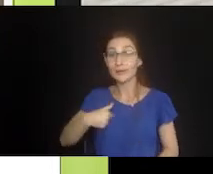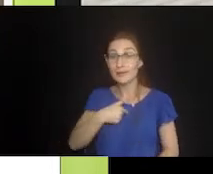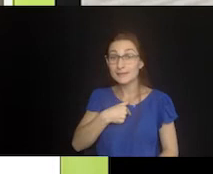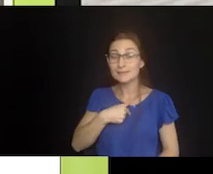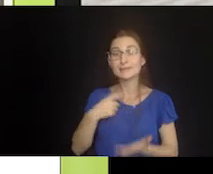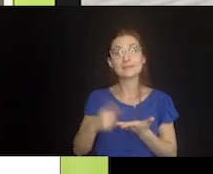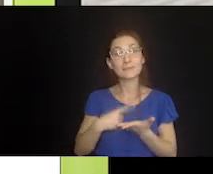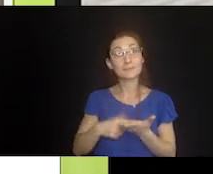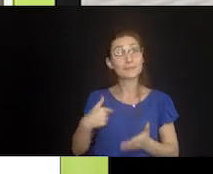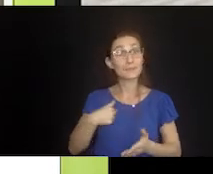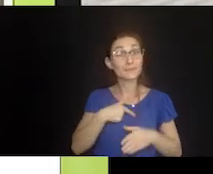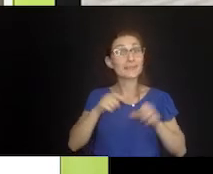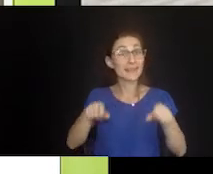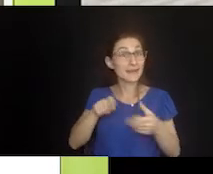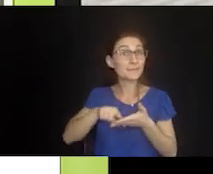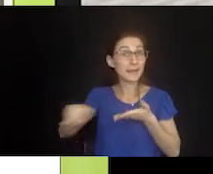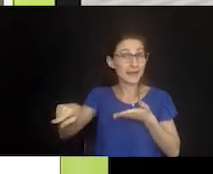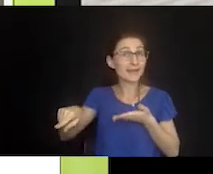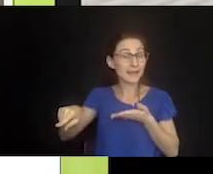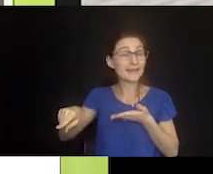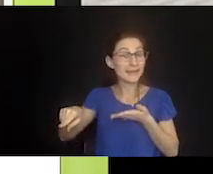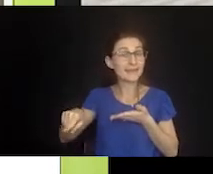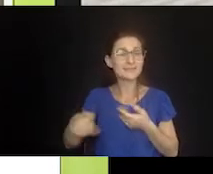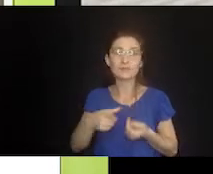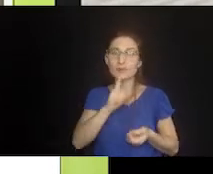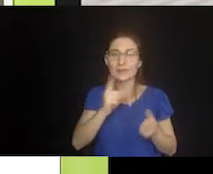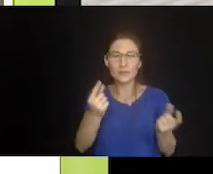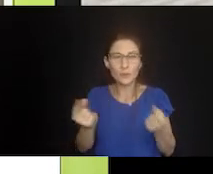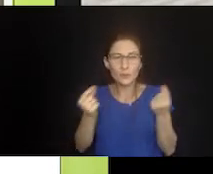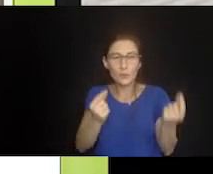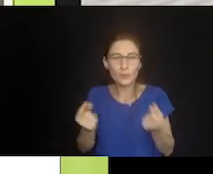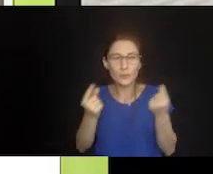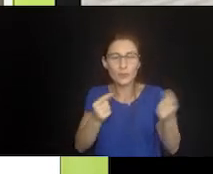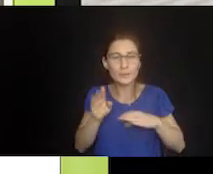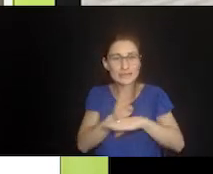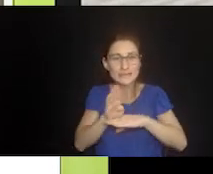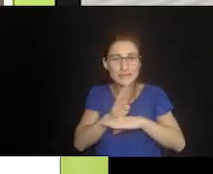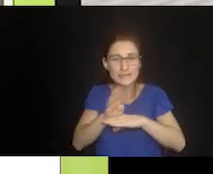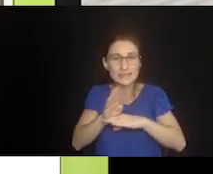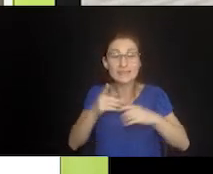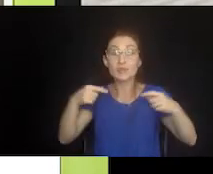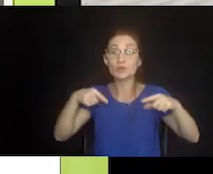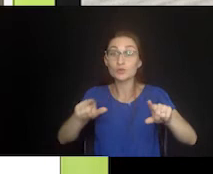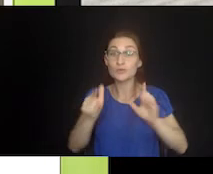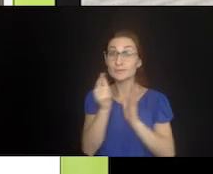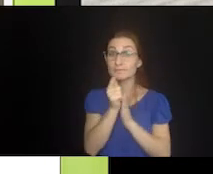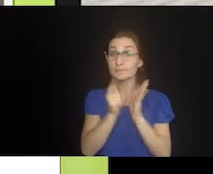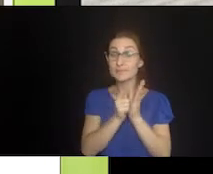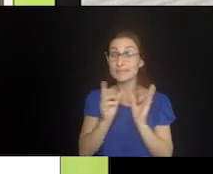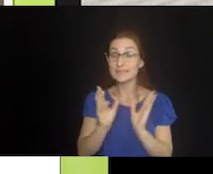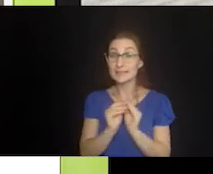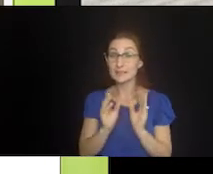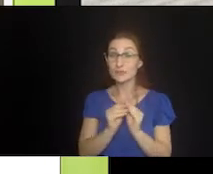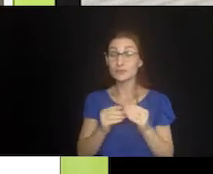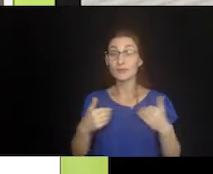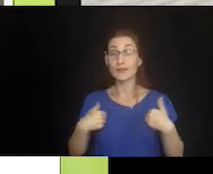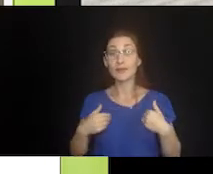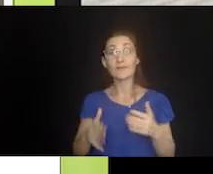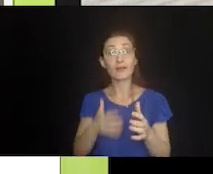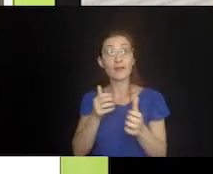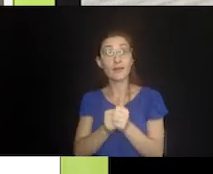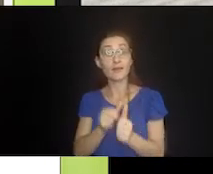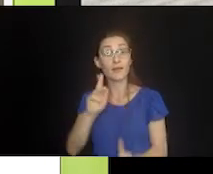us, and sometimes we can offer pay for that. It's really busy during